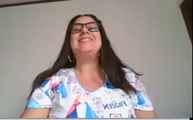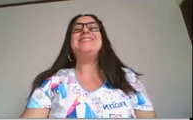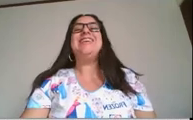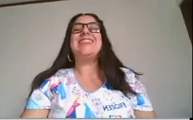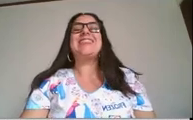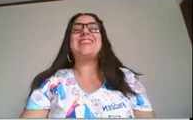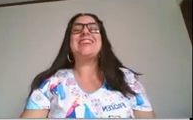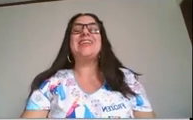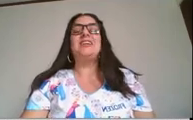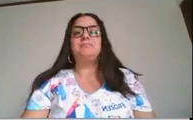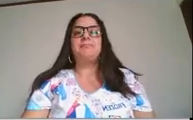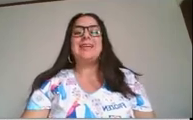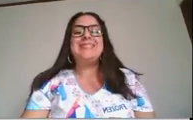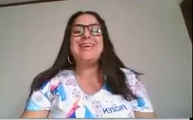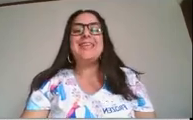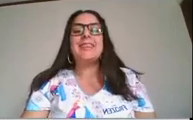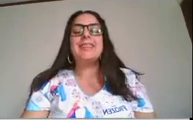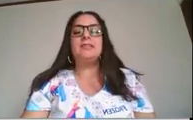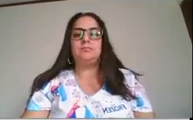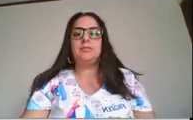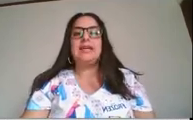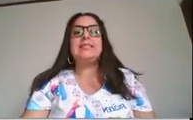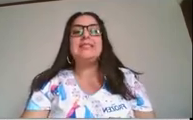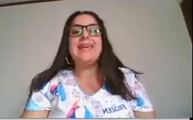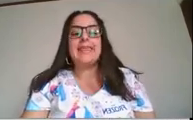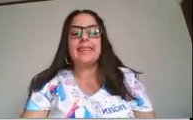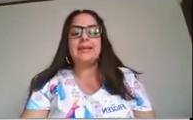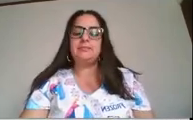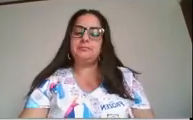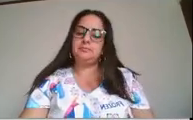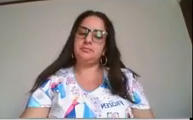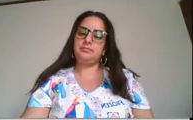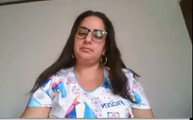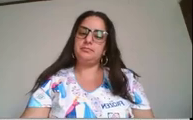Teeth, teeth, teeth.